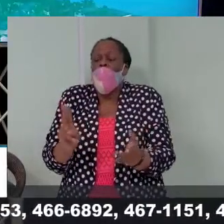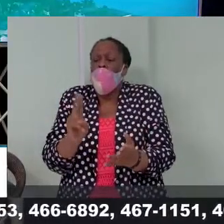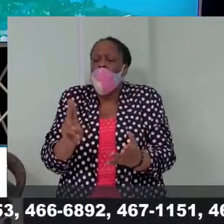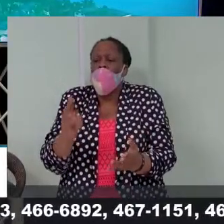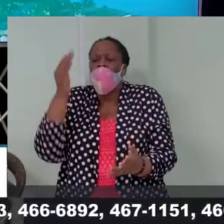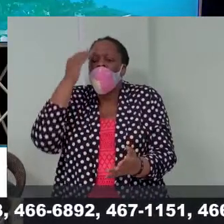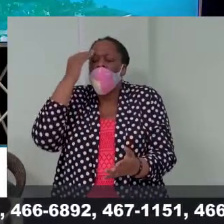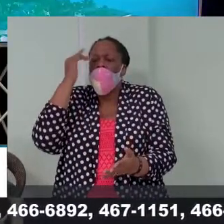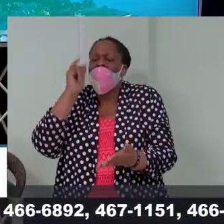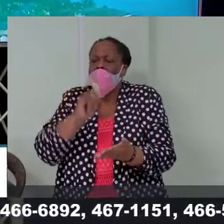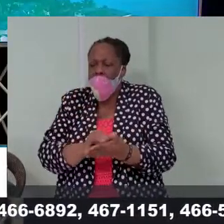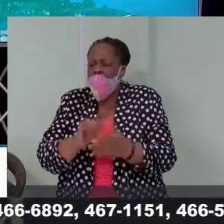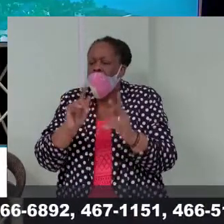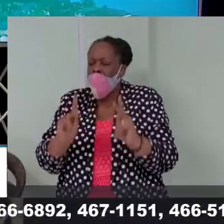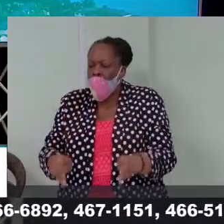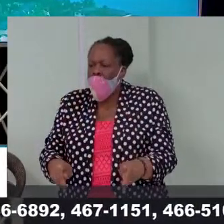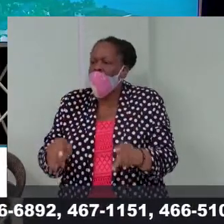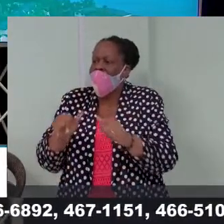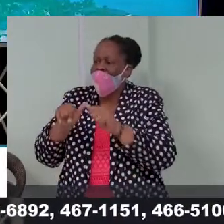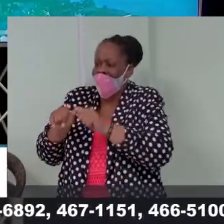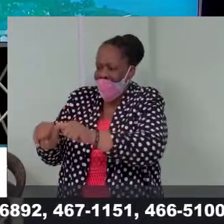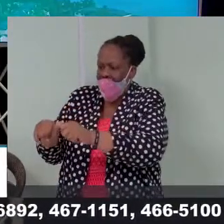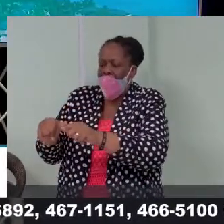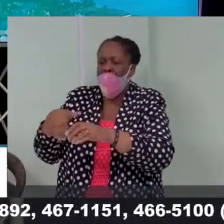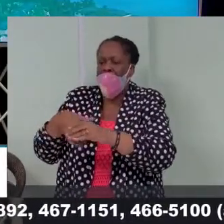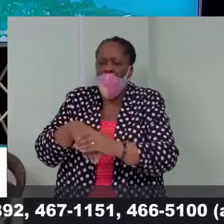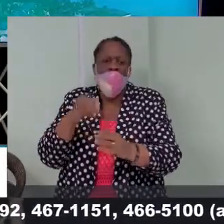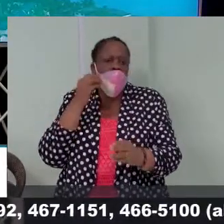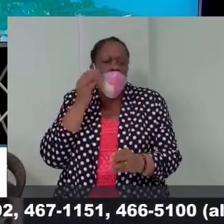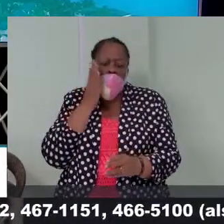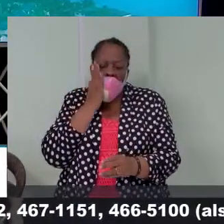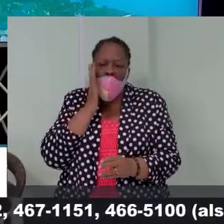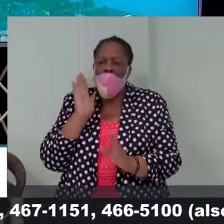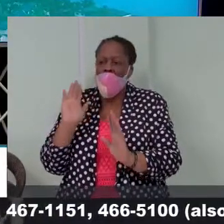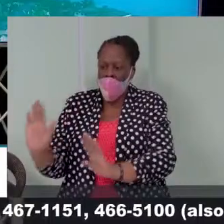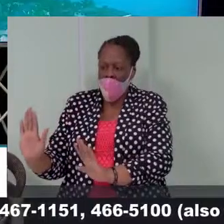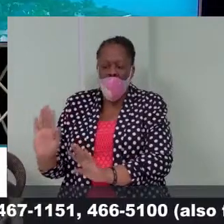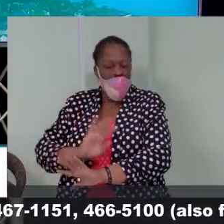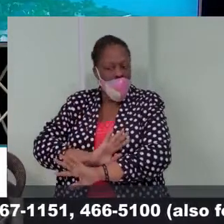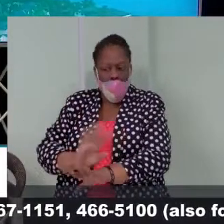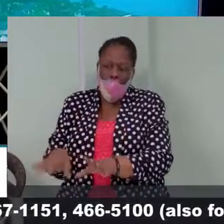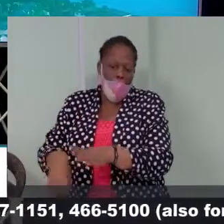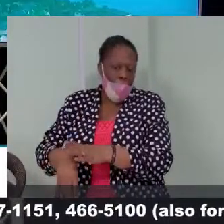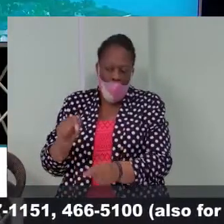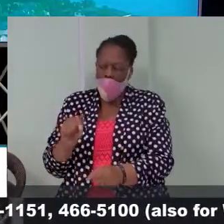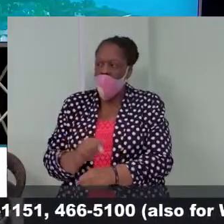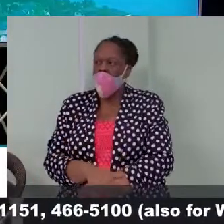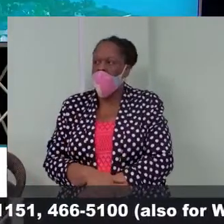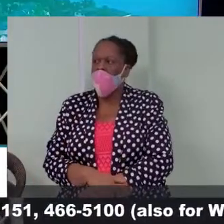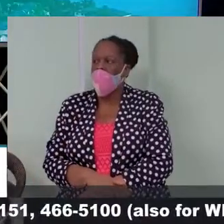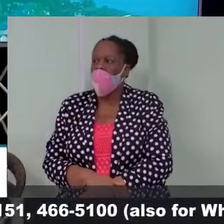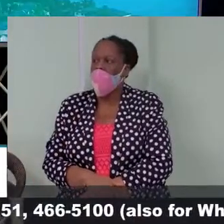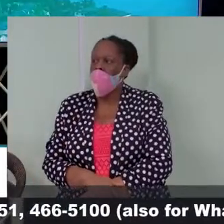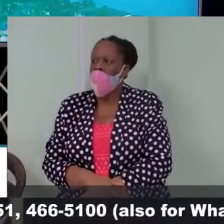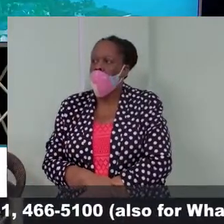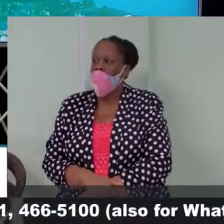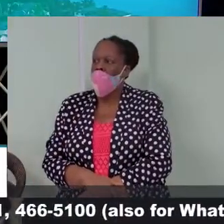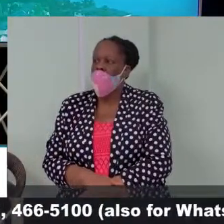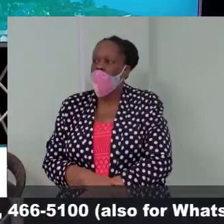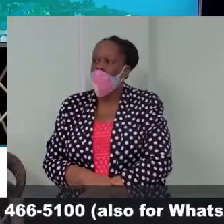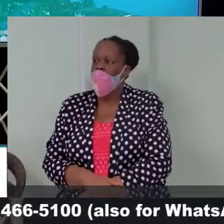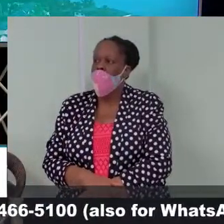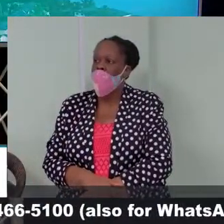Okay, so another very good question. And at present, all inbound passengers are placed